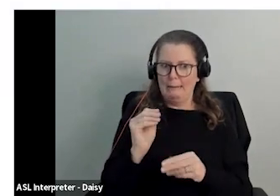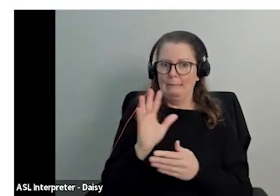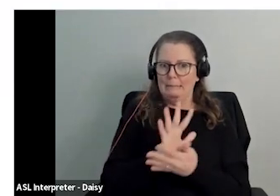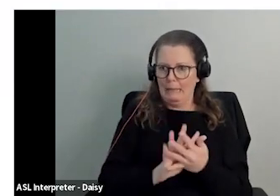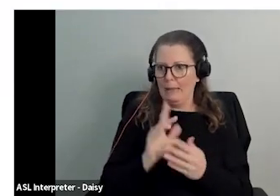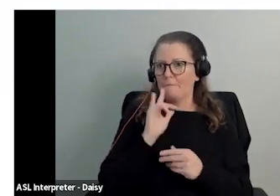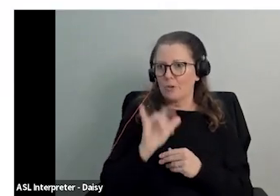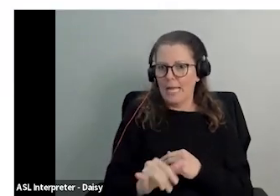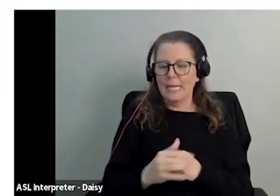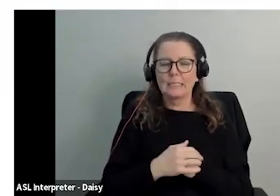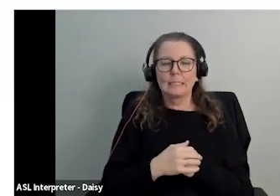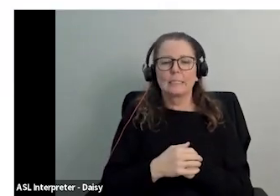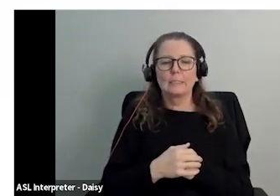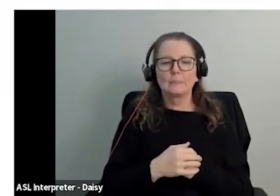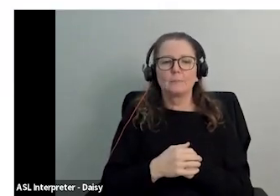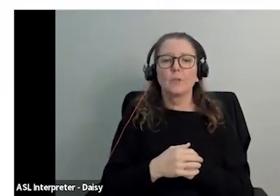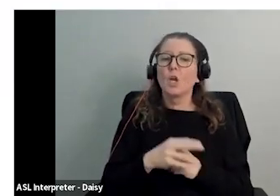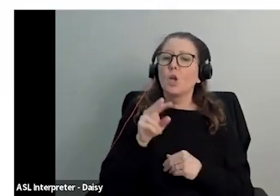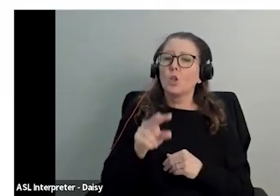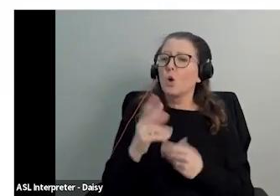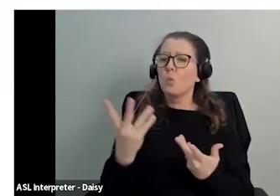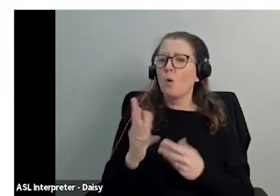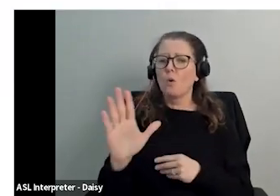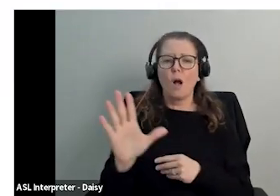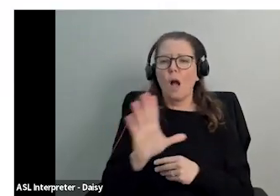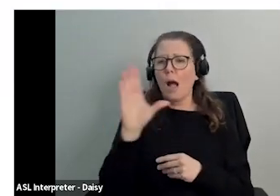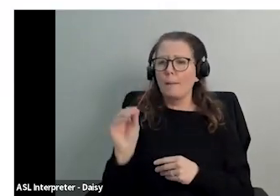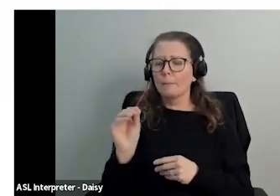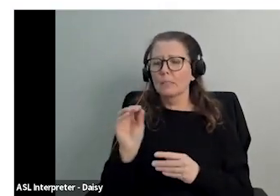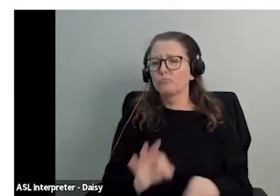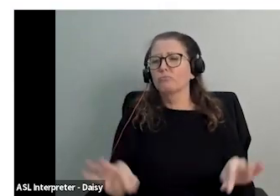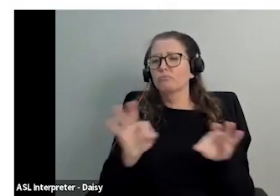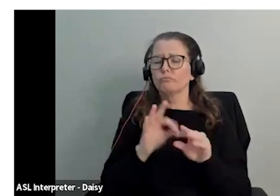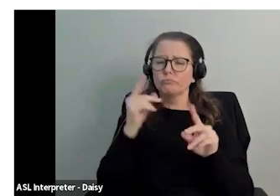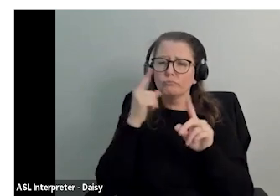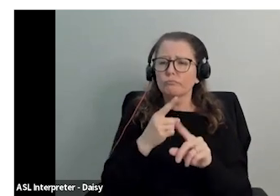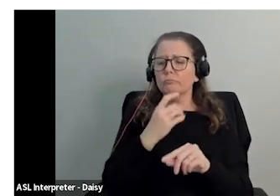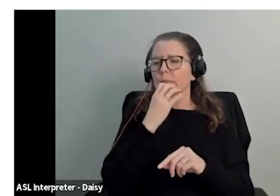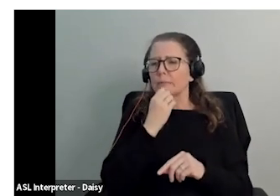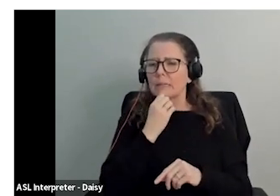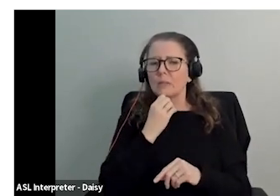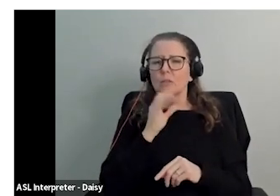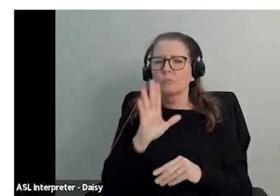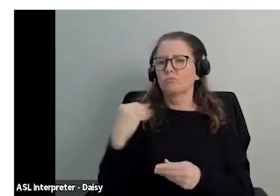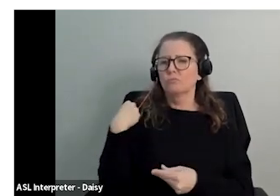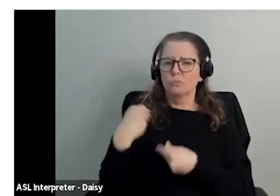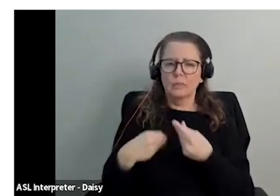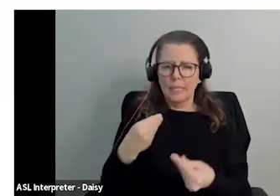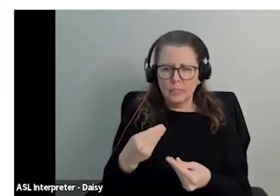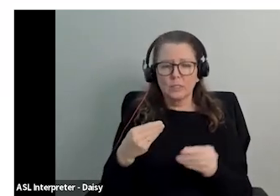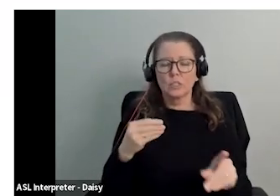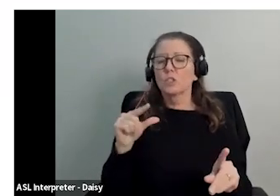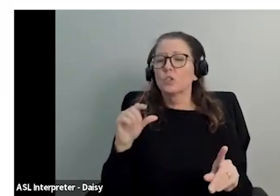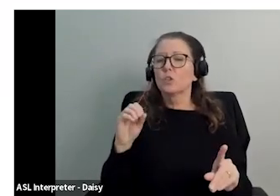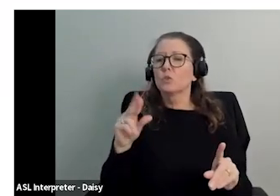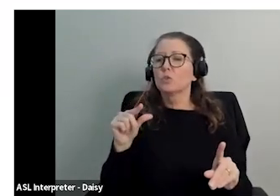course, you can always look to your company's values, the leadership, the legacy. And at George Merck,